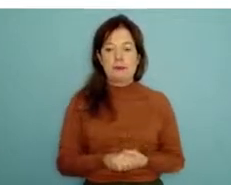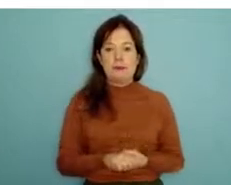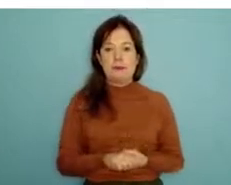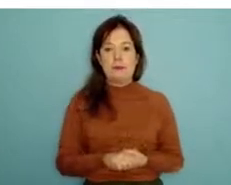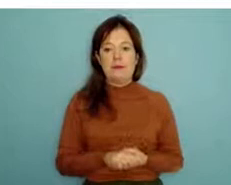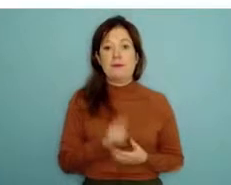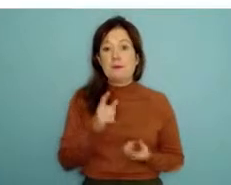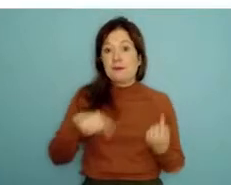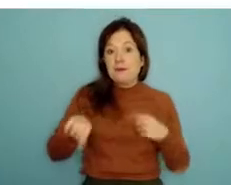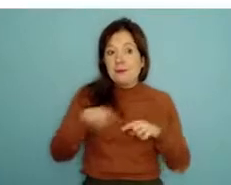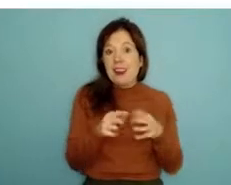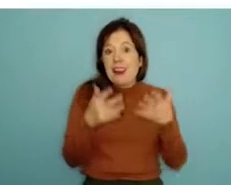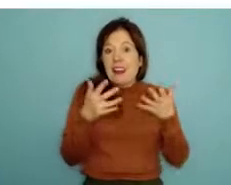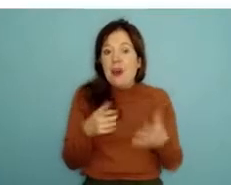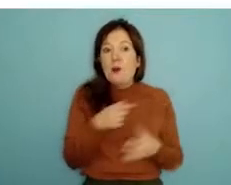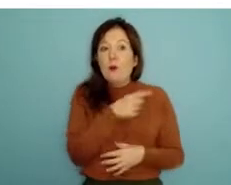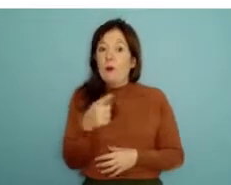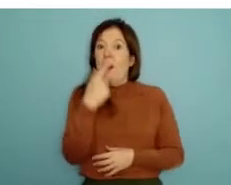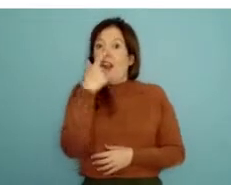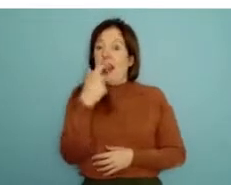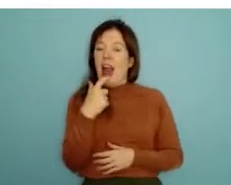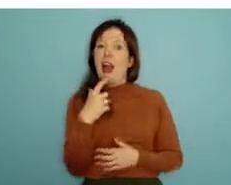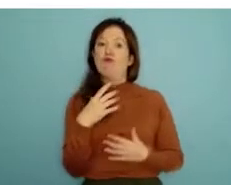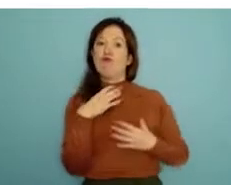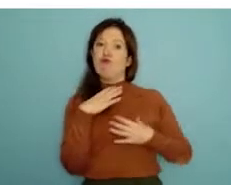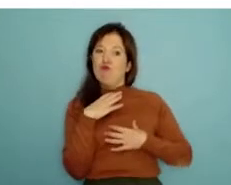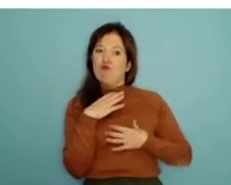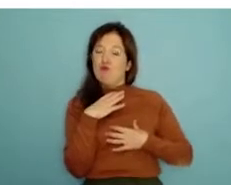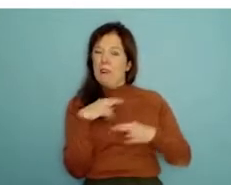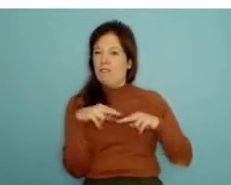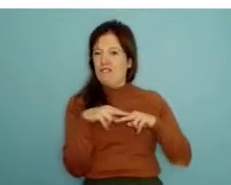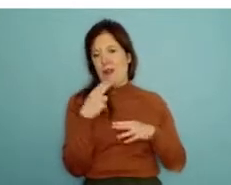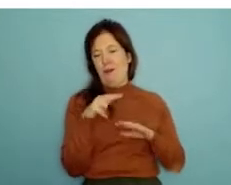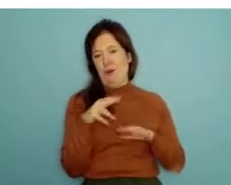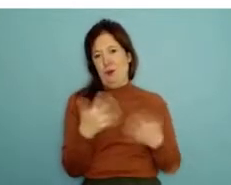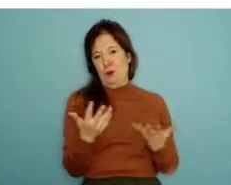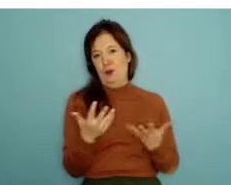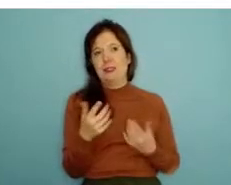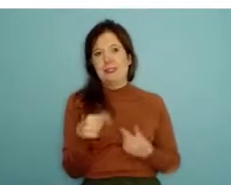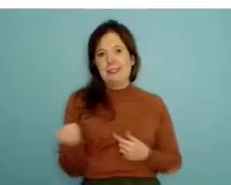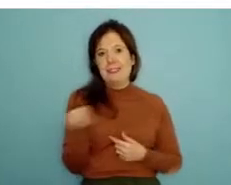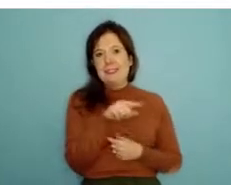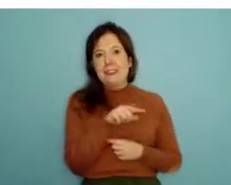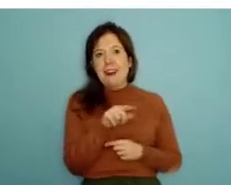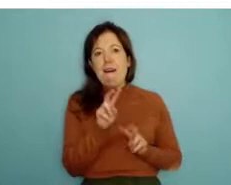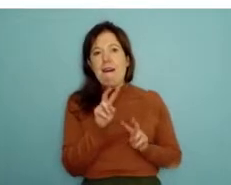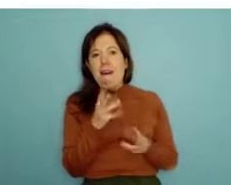back and relax on this Friday afternoon. Hope that you enjoy the session.